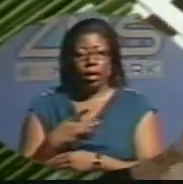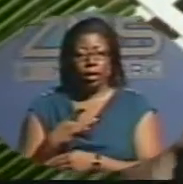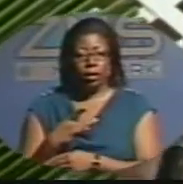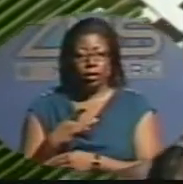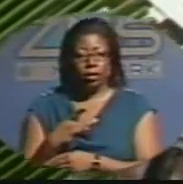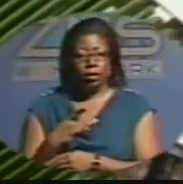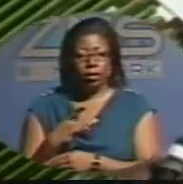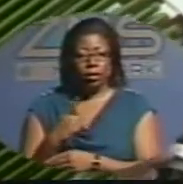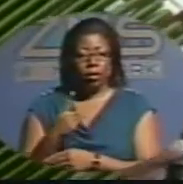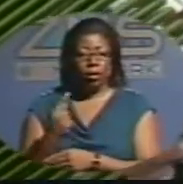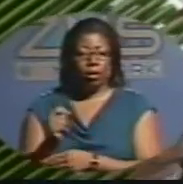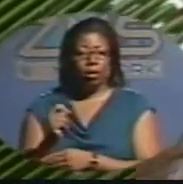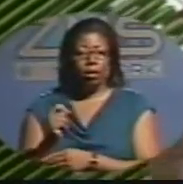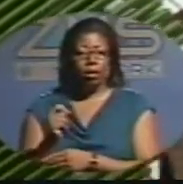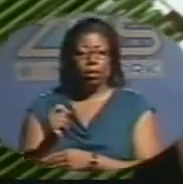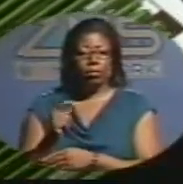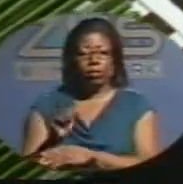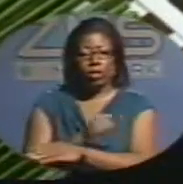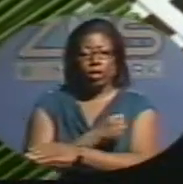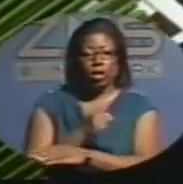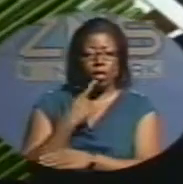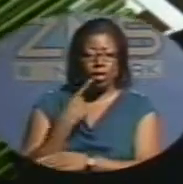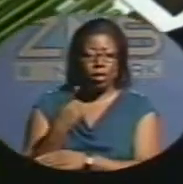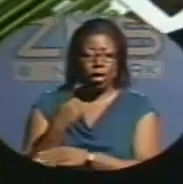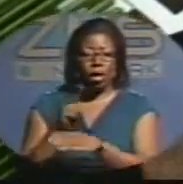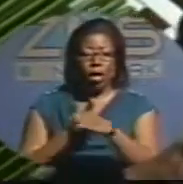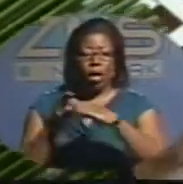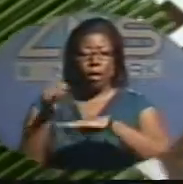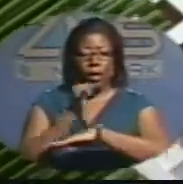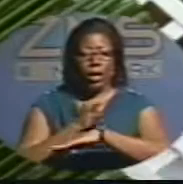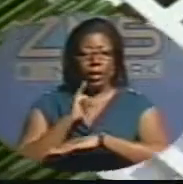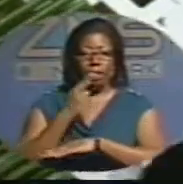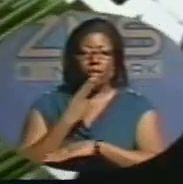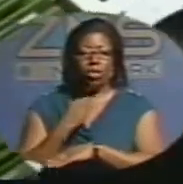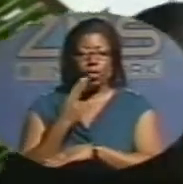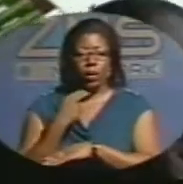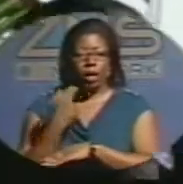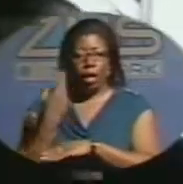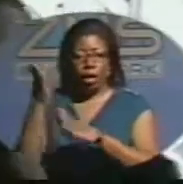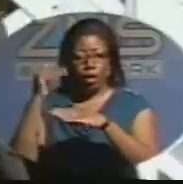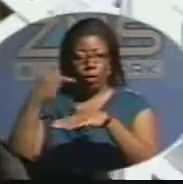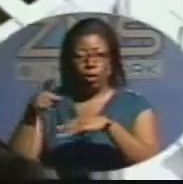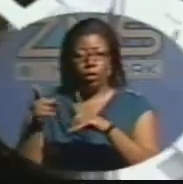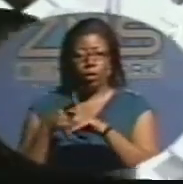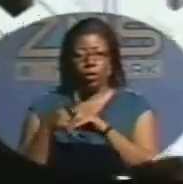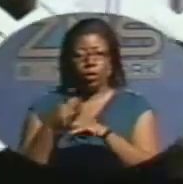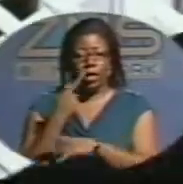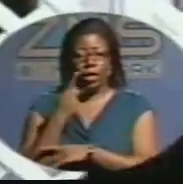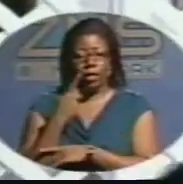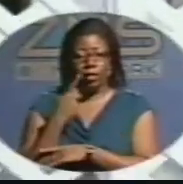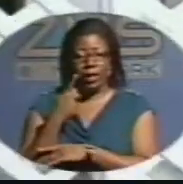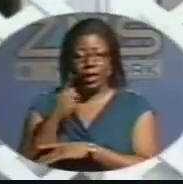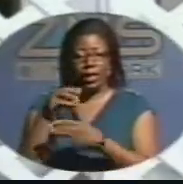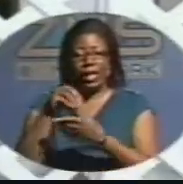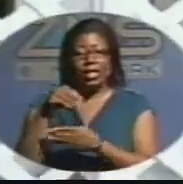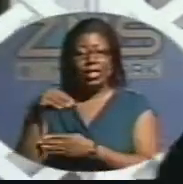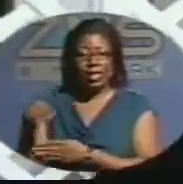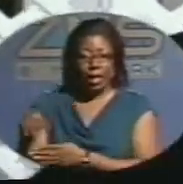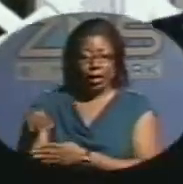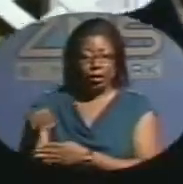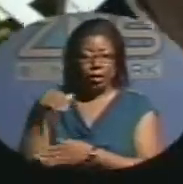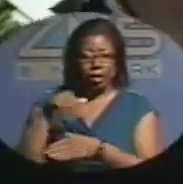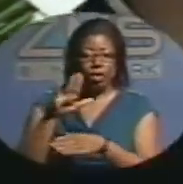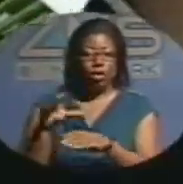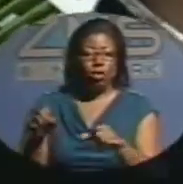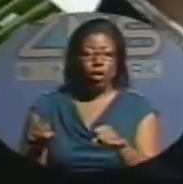says, Rollin' Sweet. So I hope before you leave, you get to go and see the pink sand pictures. Once you get some pink sand in your shoes, you're going to come back, because